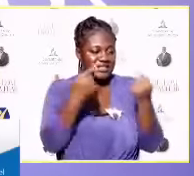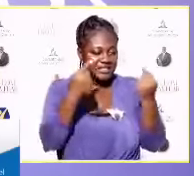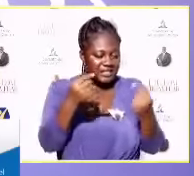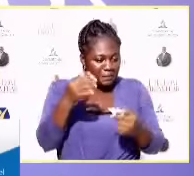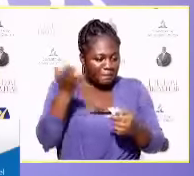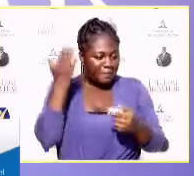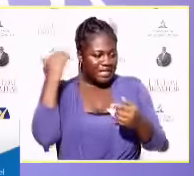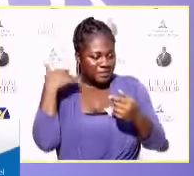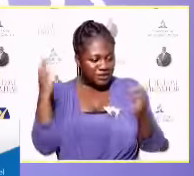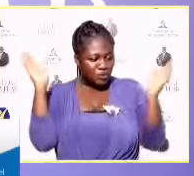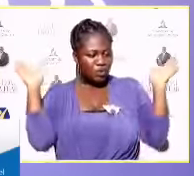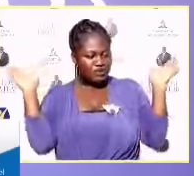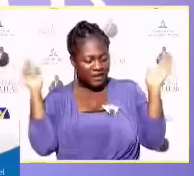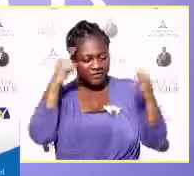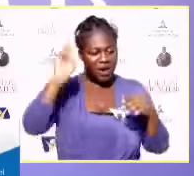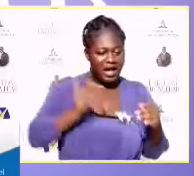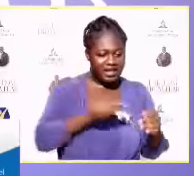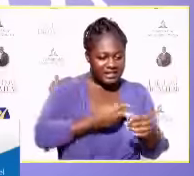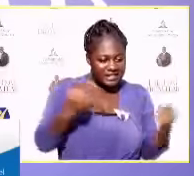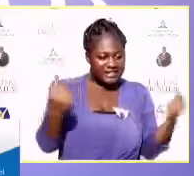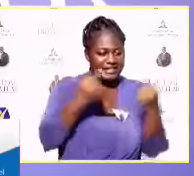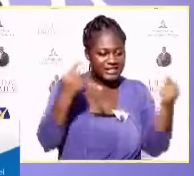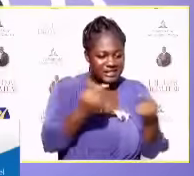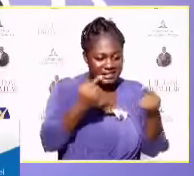which is violation of the law of God.